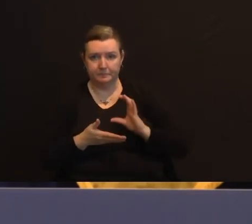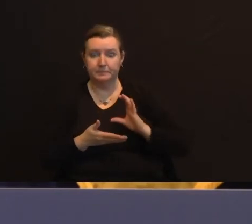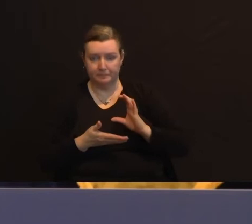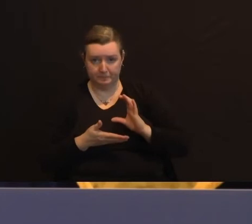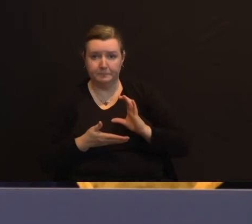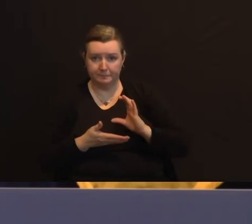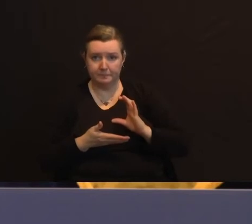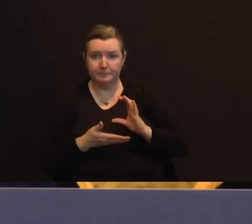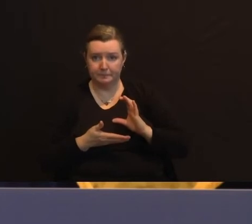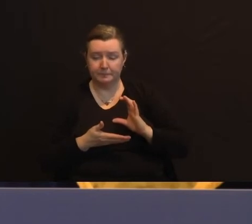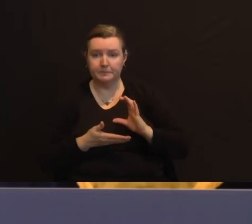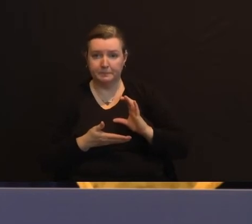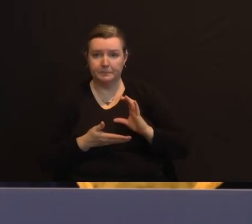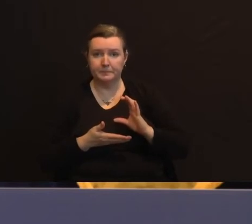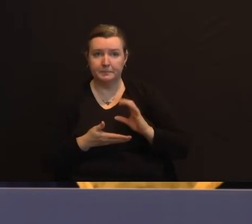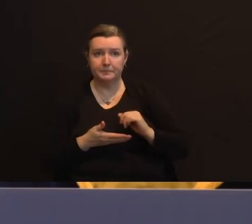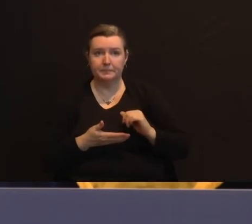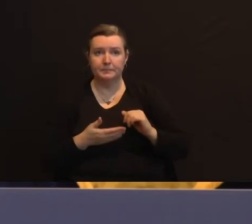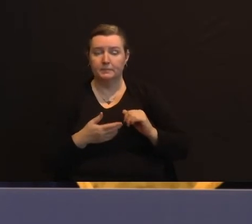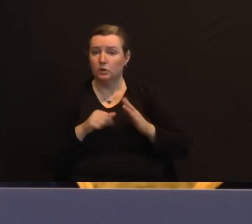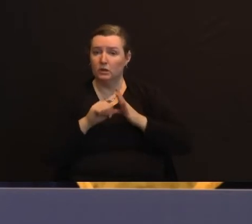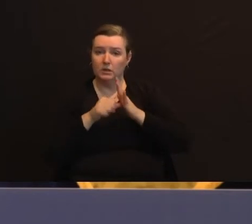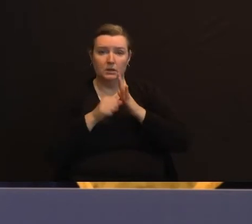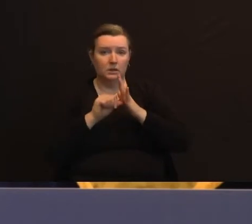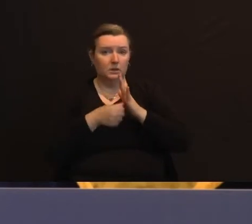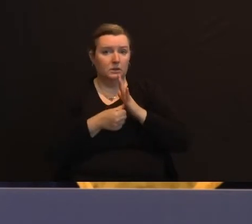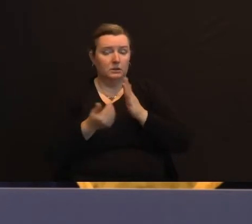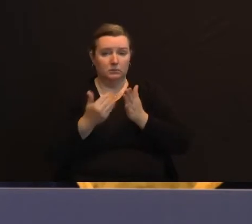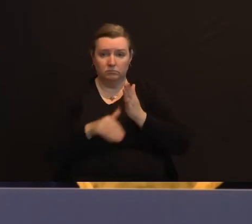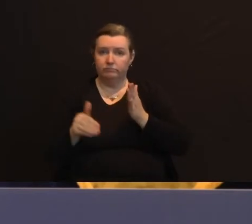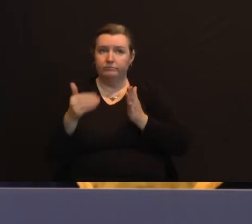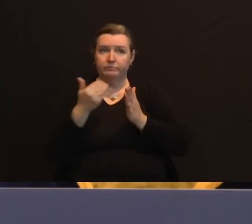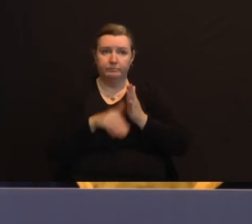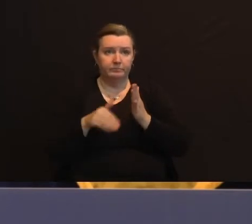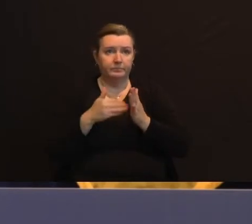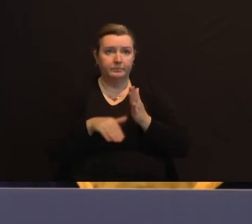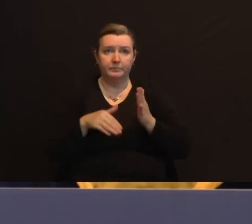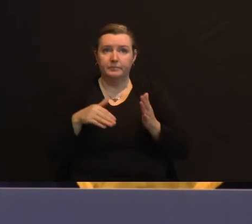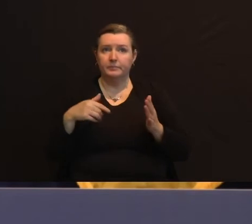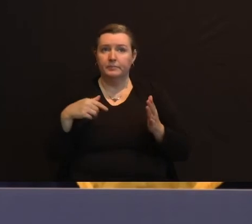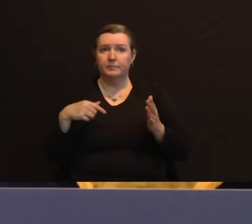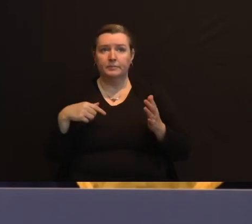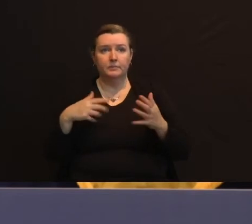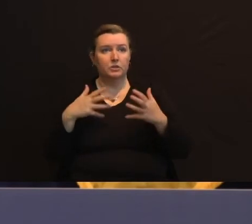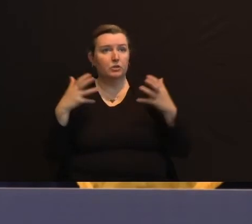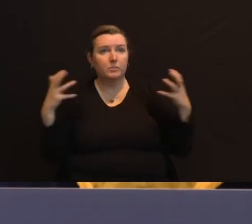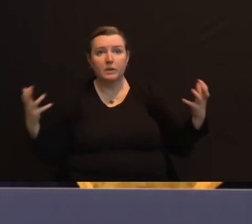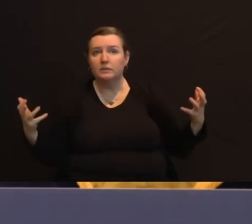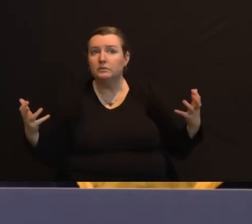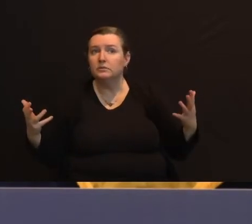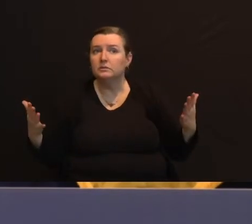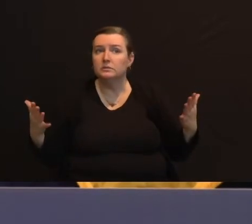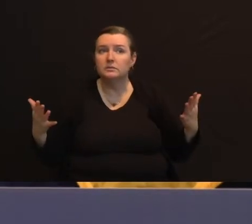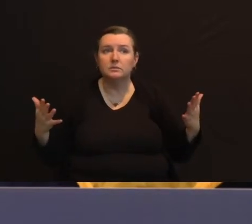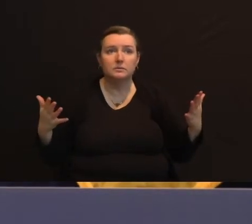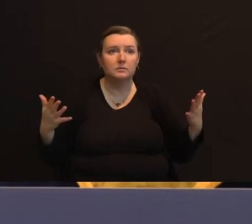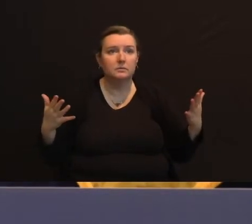have said this so many times, history will not be unkind to us if we overshoot. It will be devastating, and it will be paid